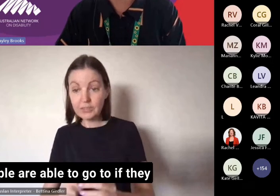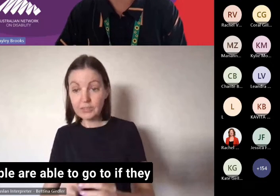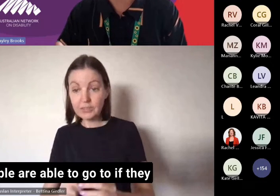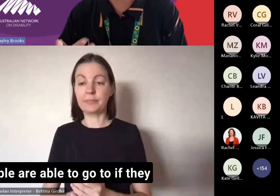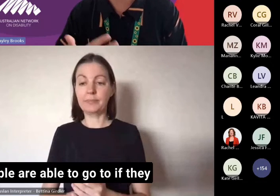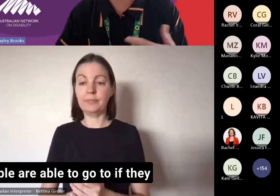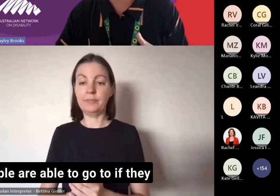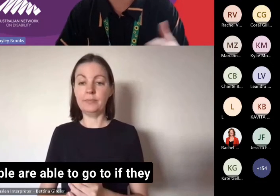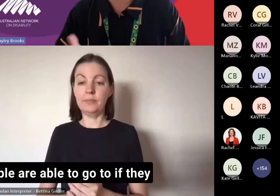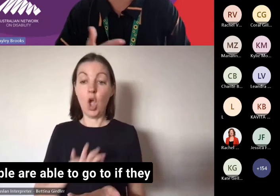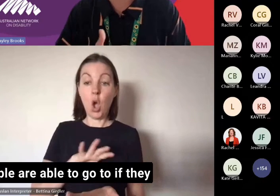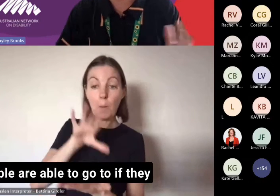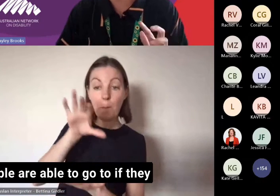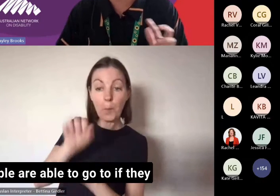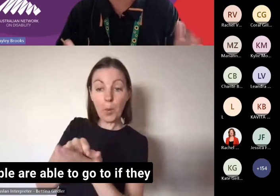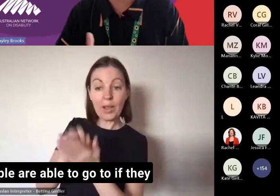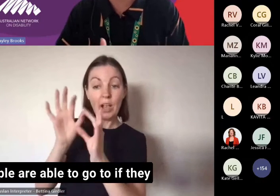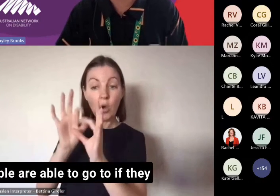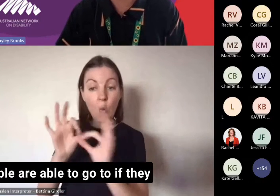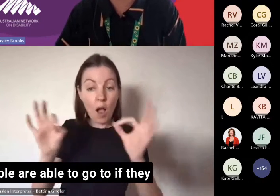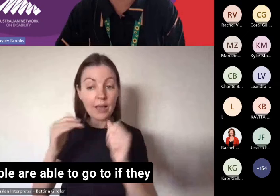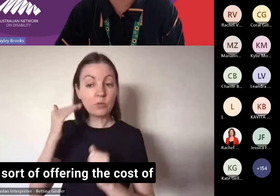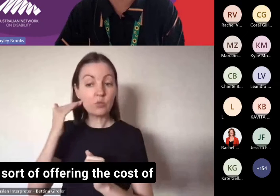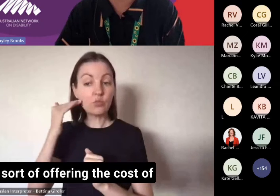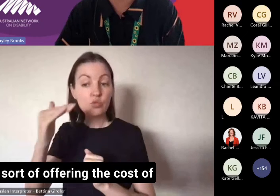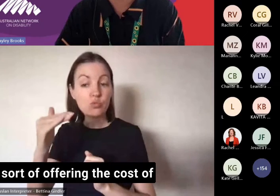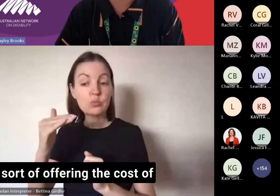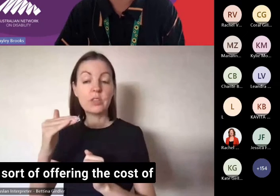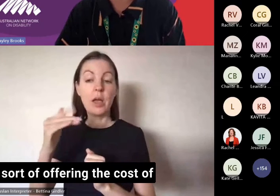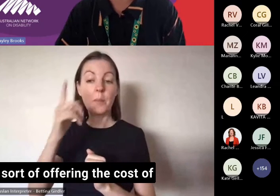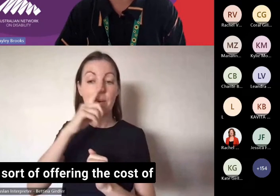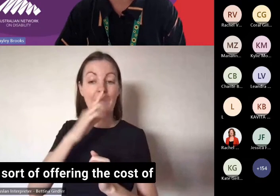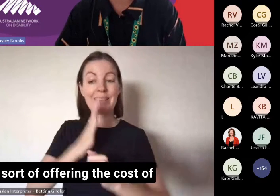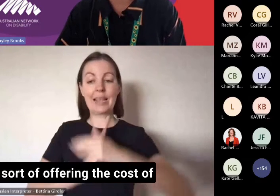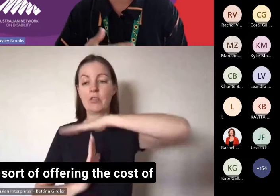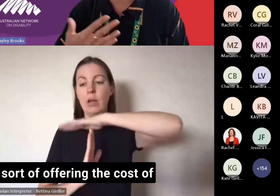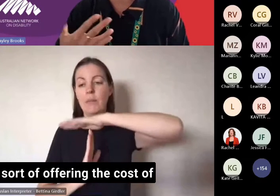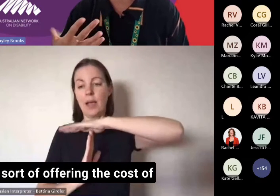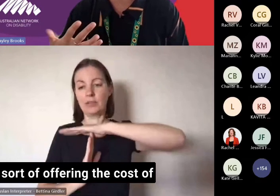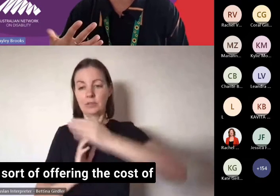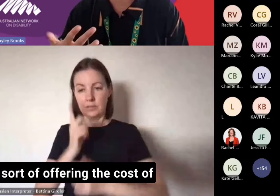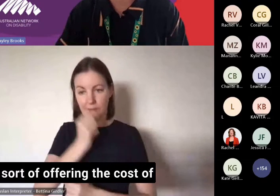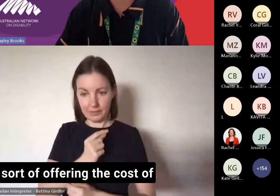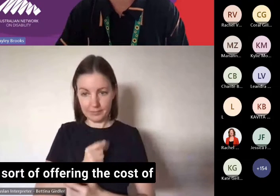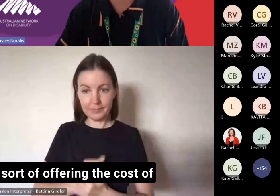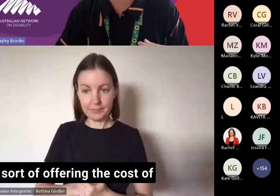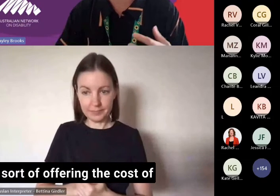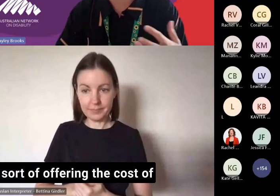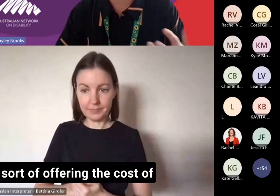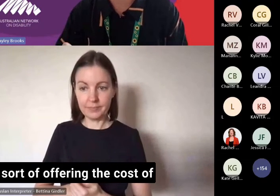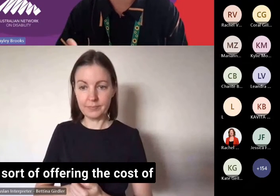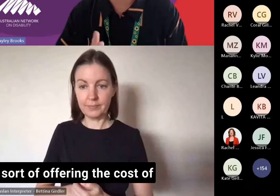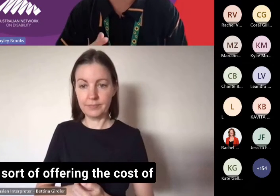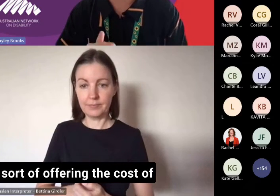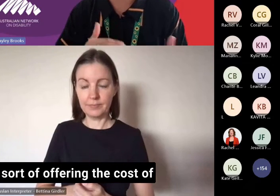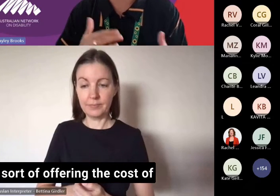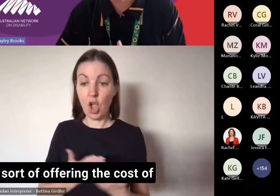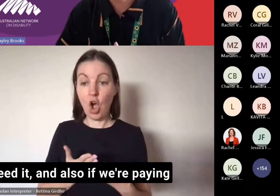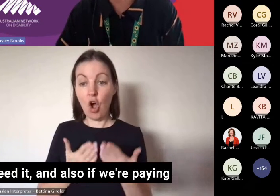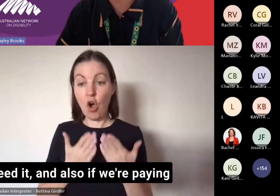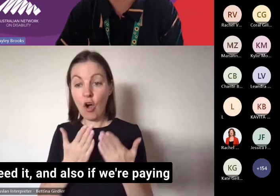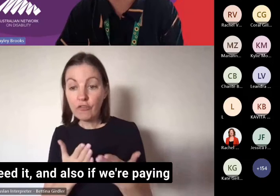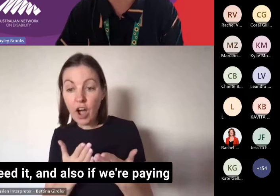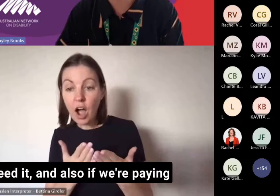quiet rooms which people are able to go to if they need a break, and sort of offering the cost